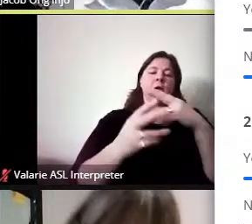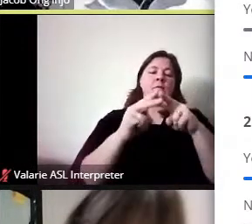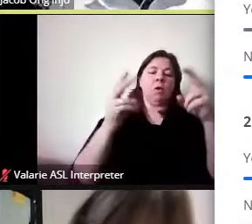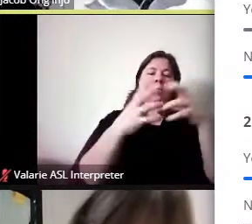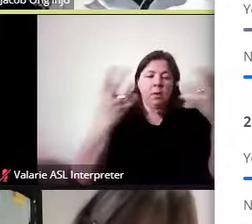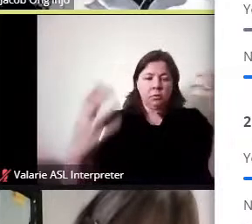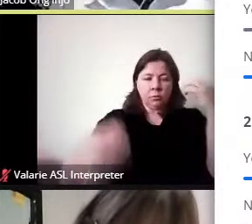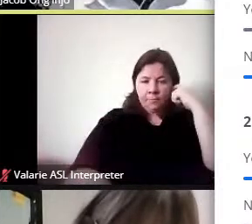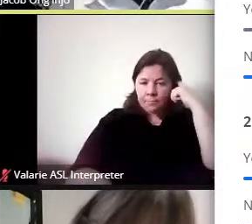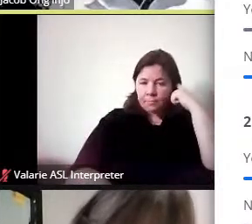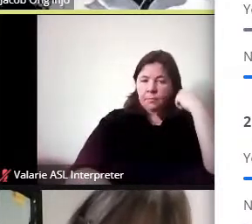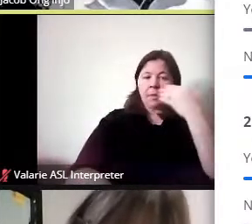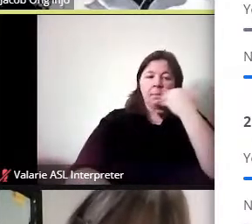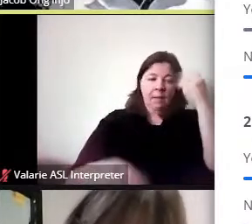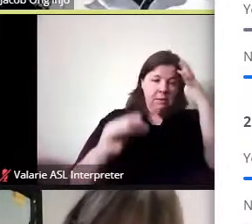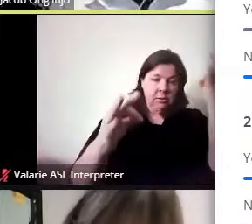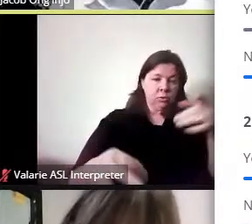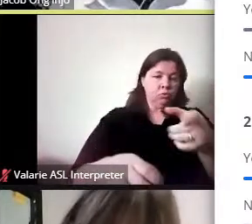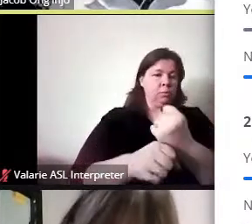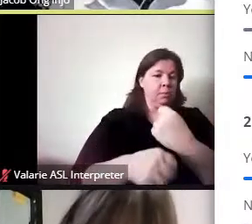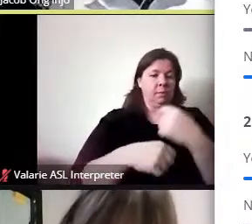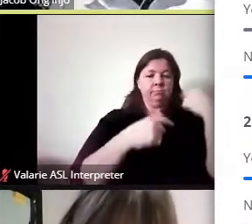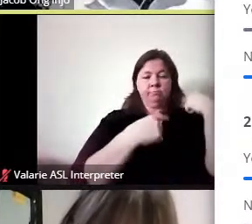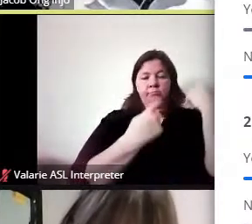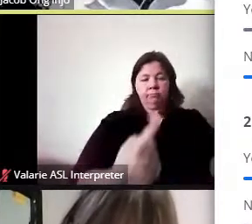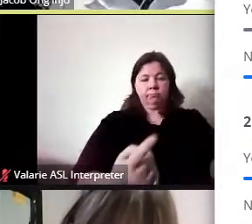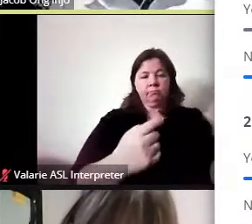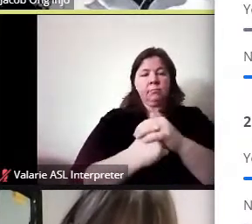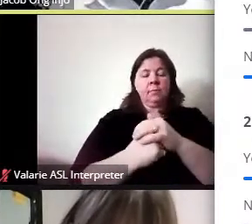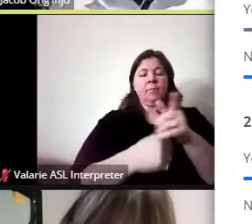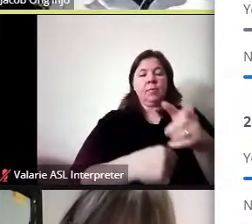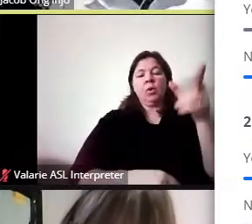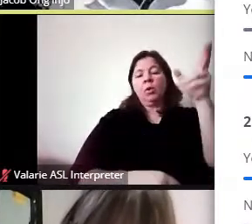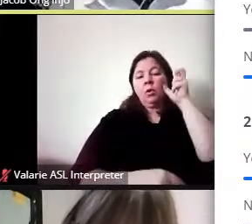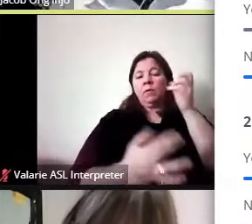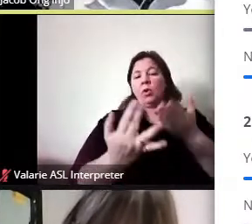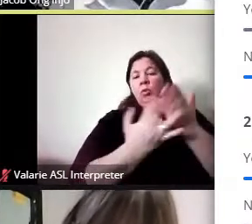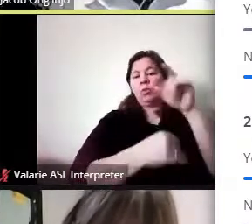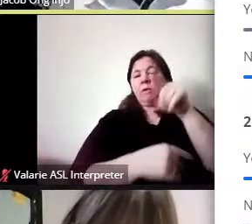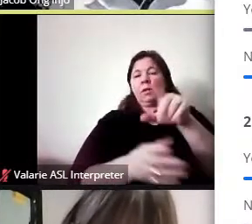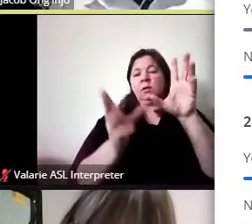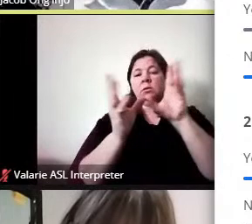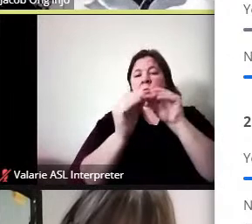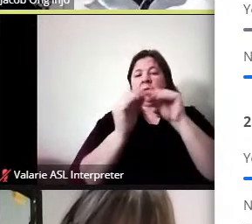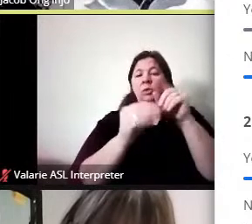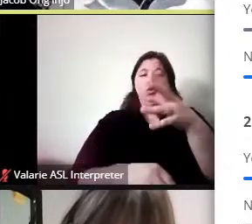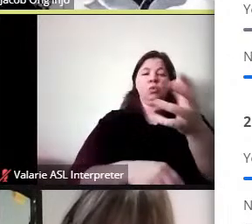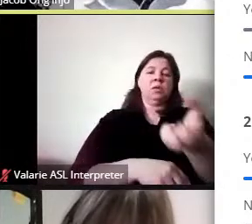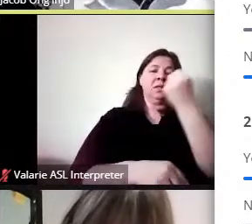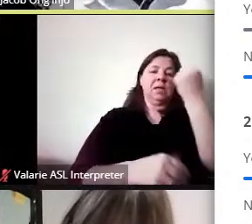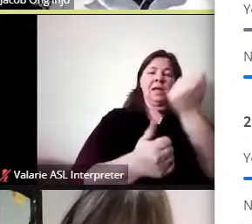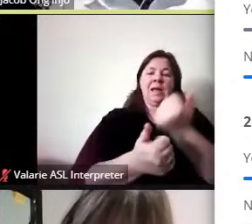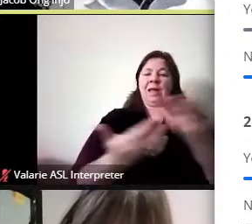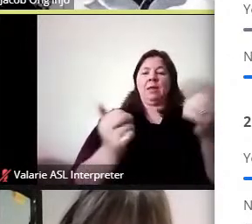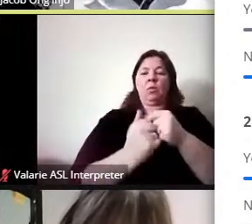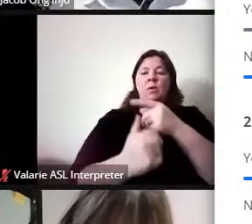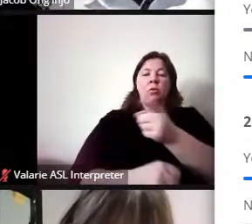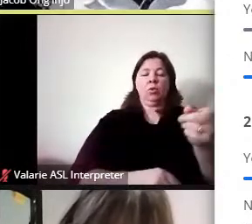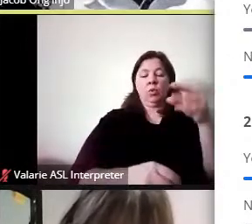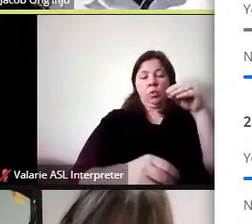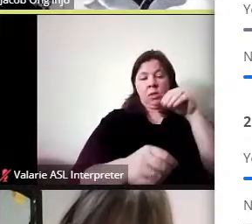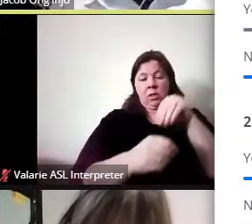Founders. It's the best decision you've made. And as you've had throughout, if you take anything with you, you are